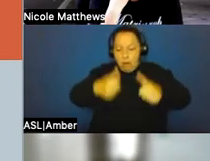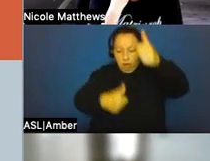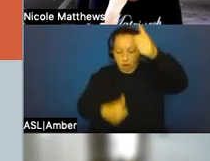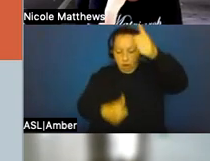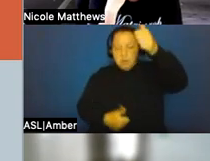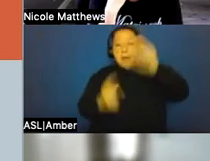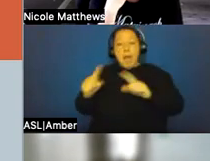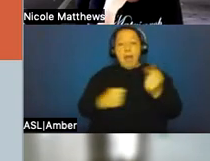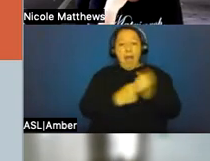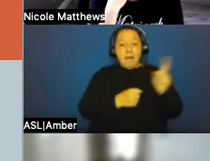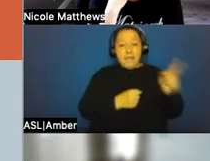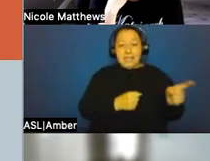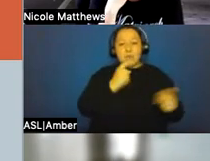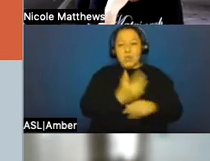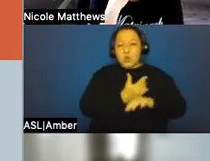We are working with